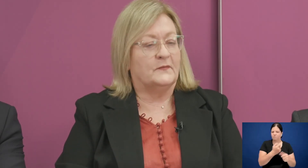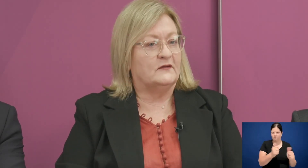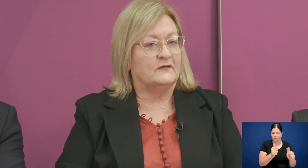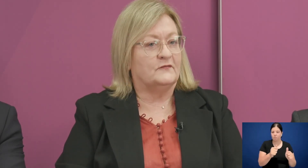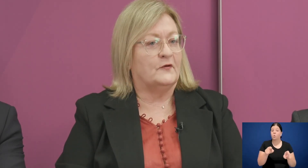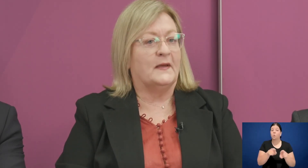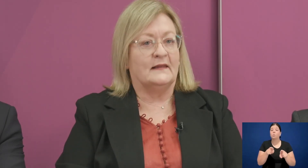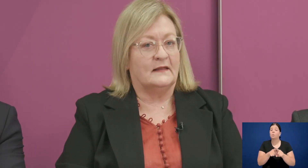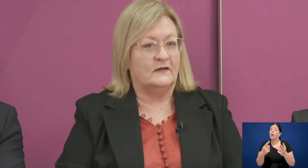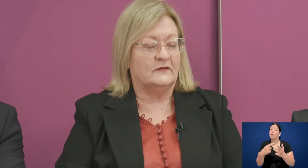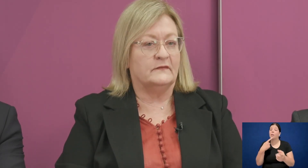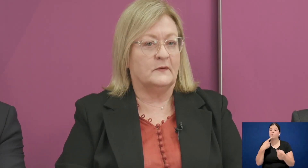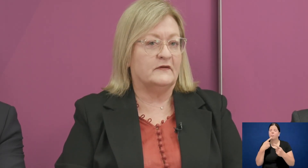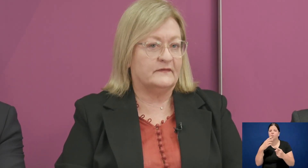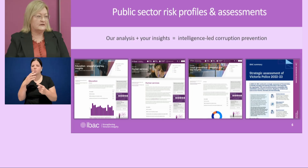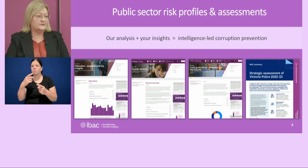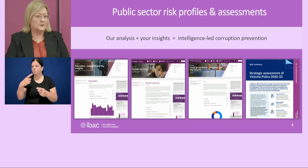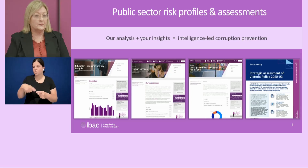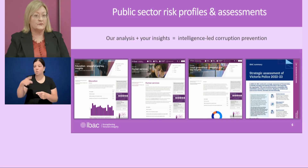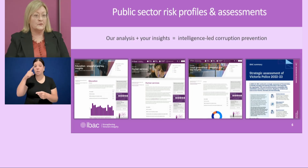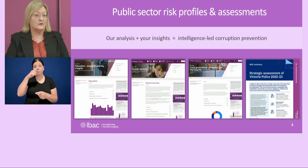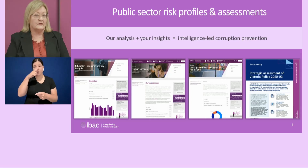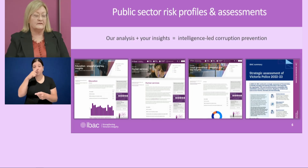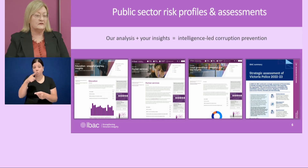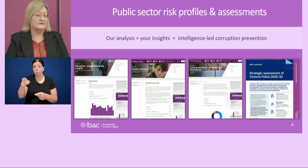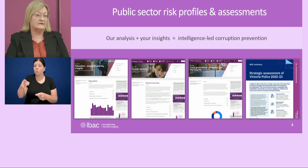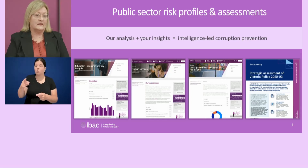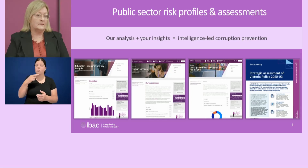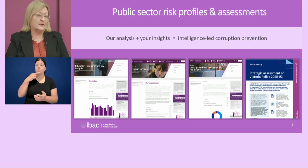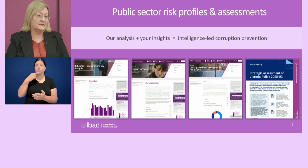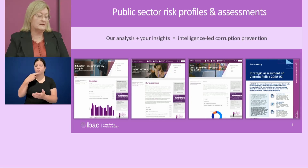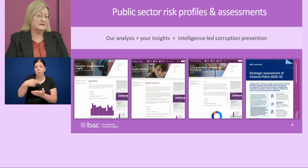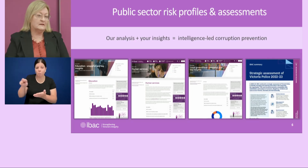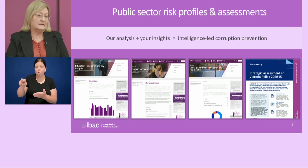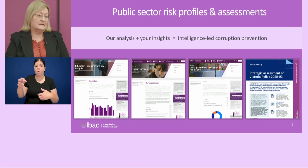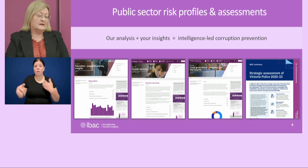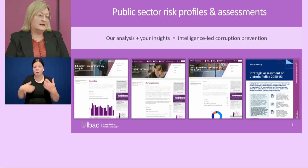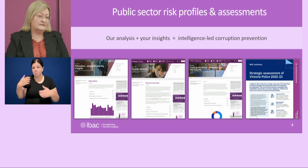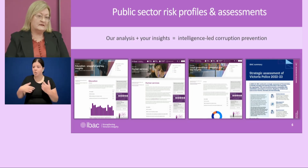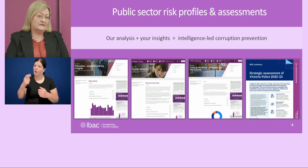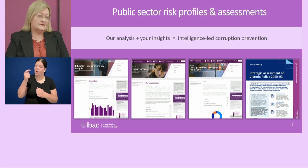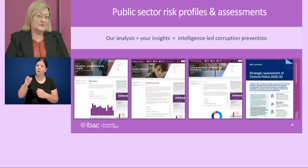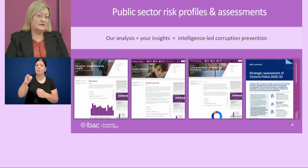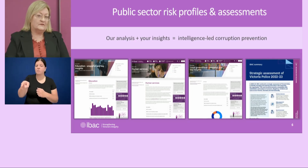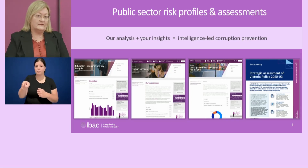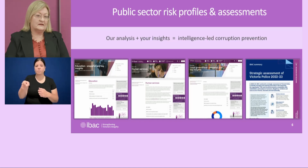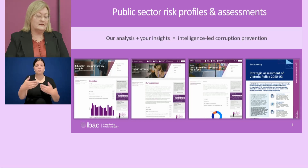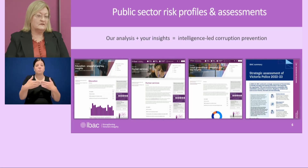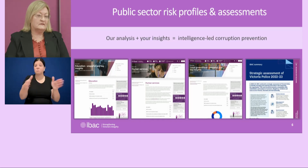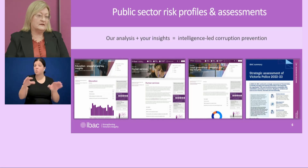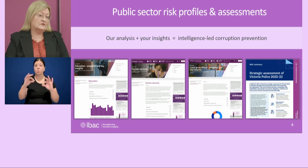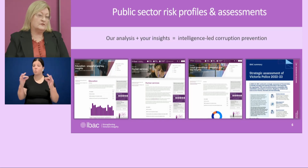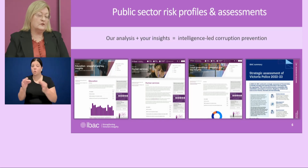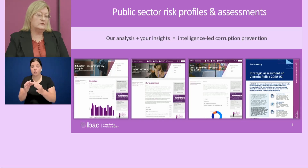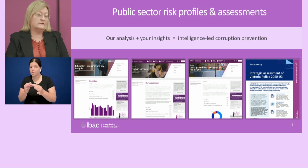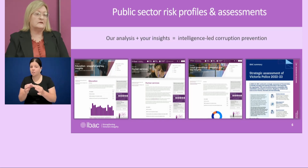collect information from allegations we receive, both from organisations and the public, insights from our